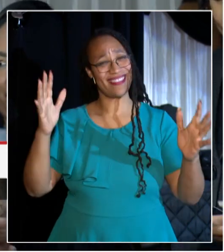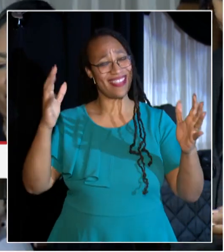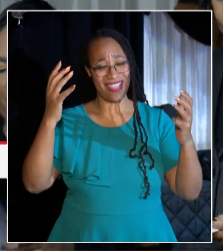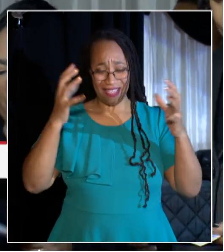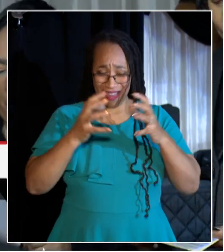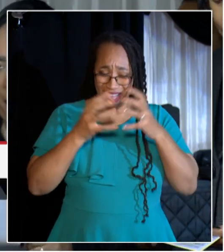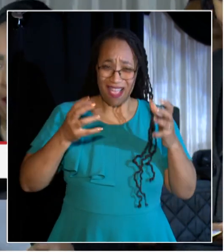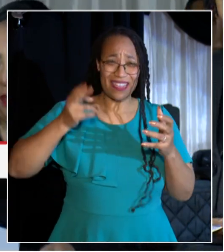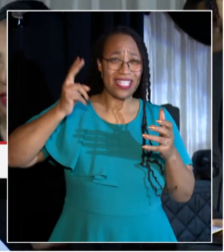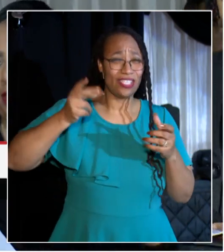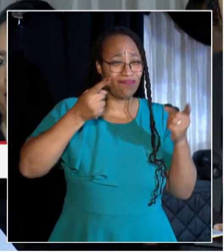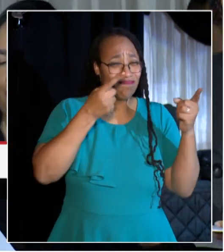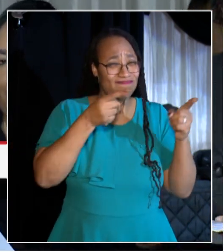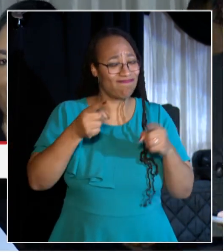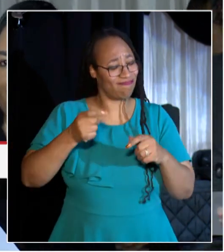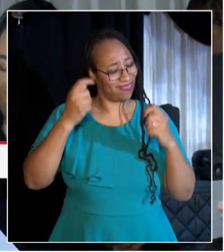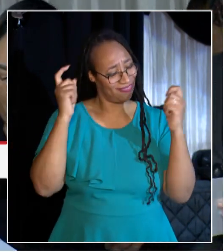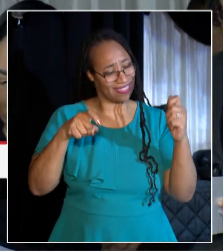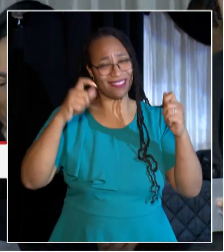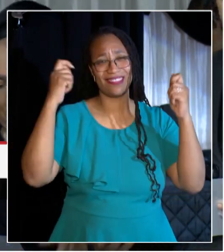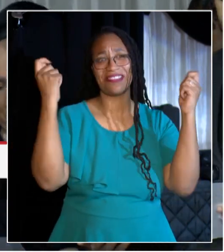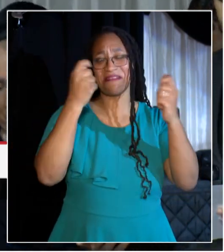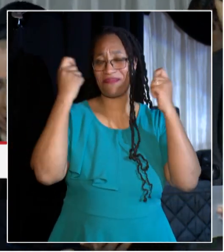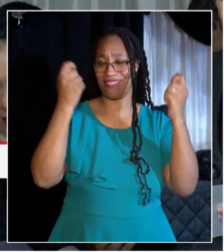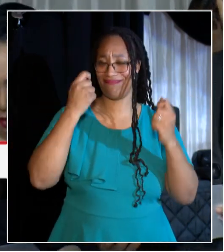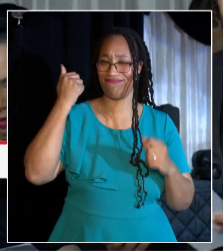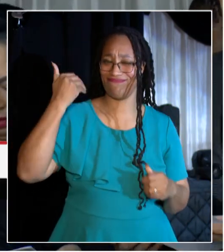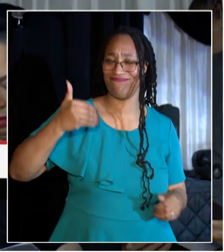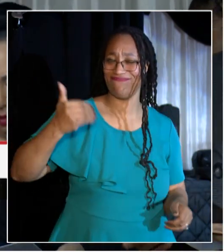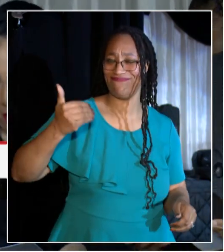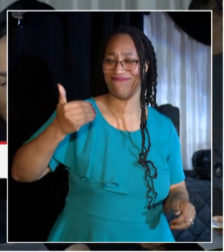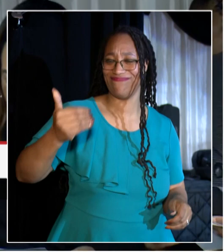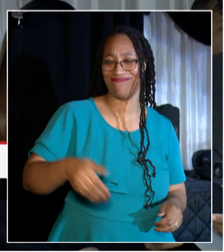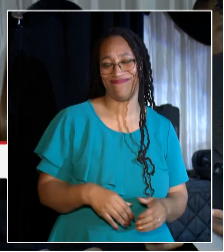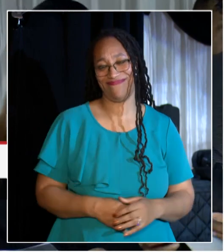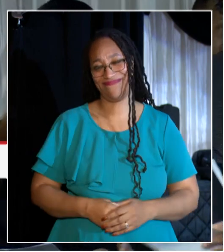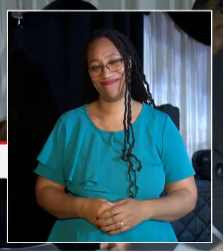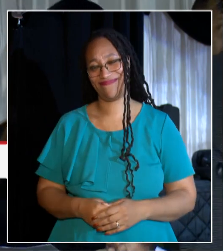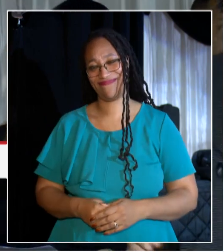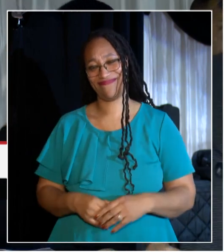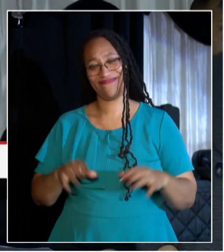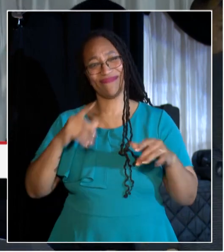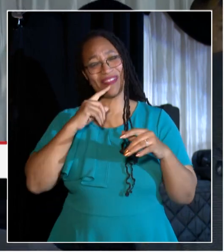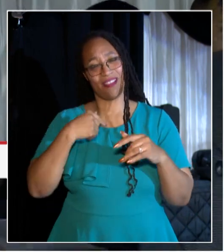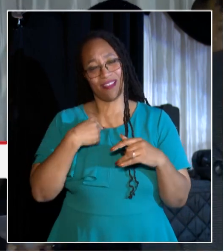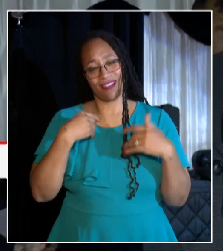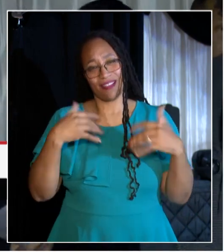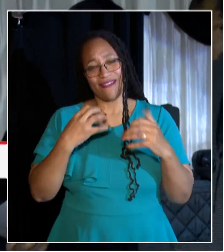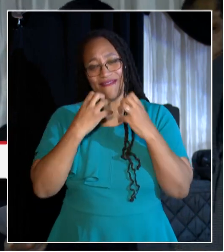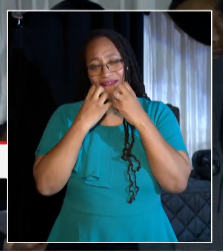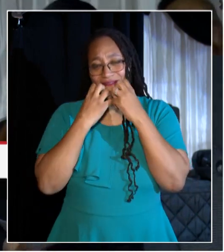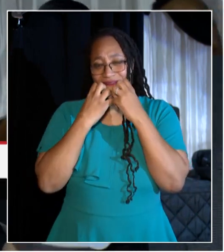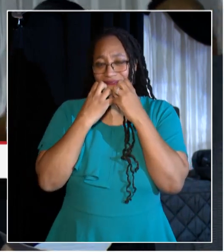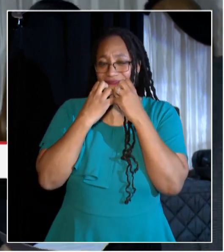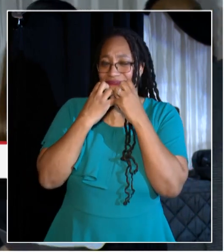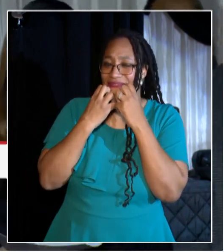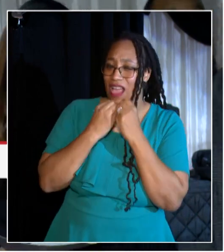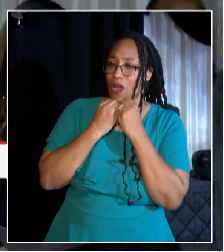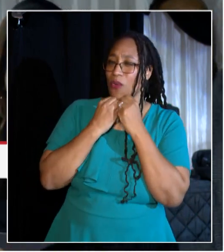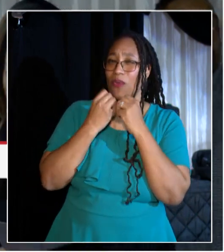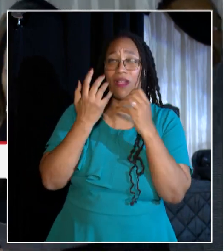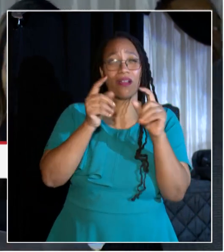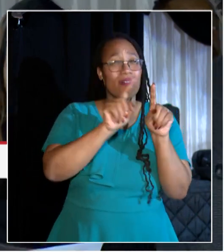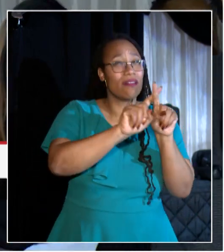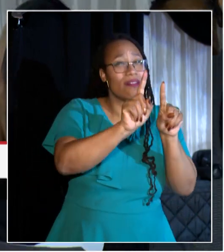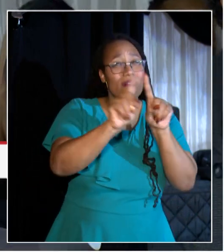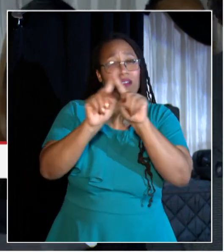And thanks to our shared values, we prioritize supporting organizations dedicated to the well-being of all our